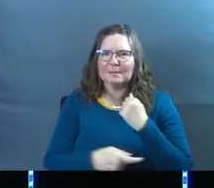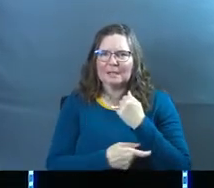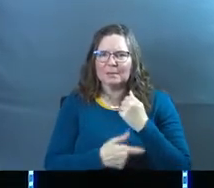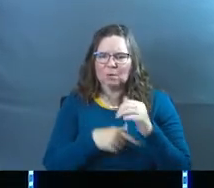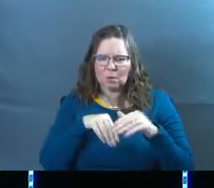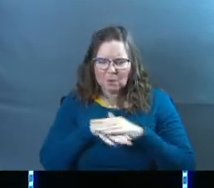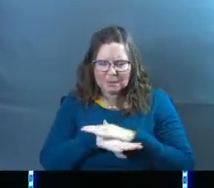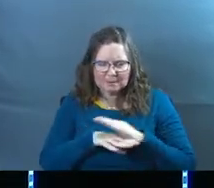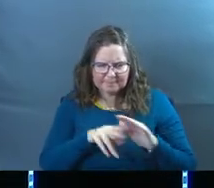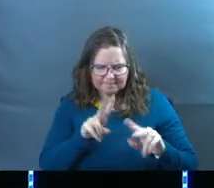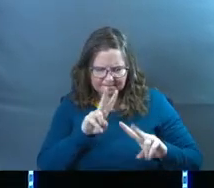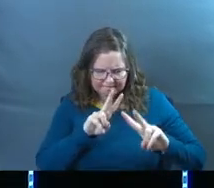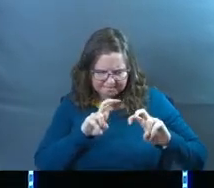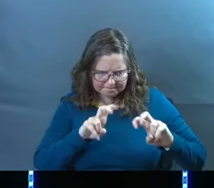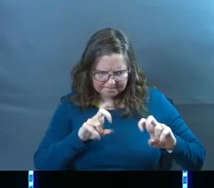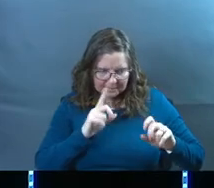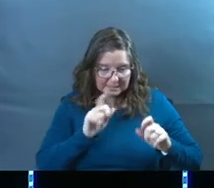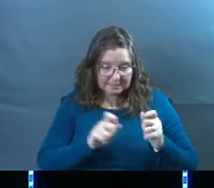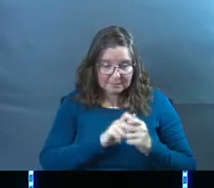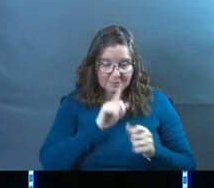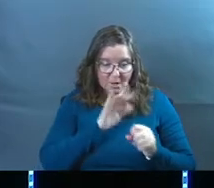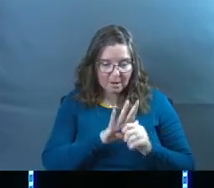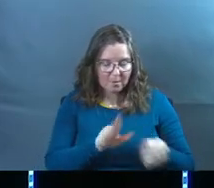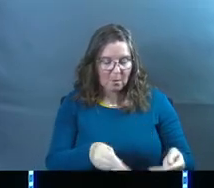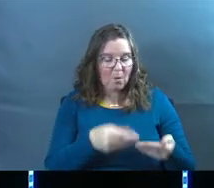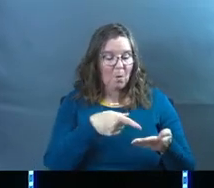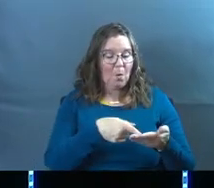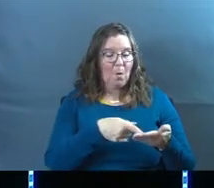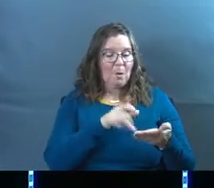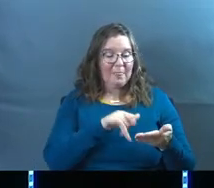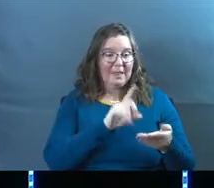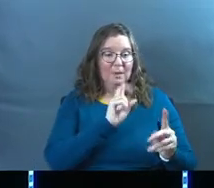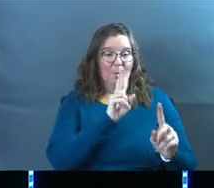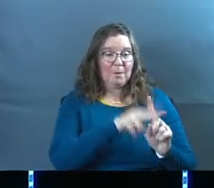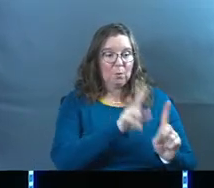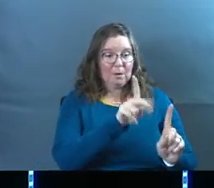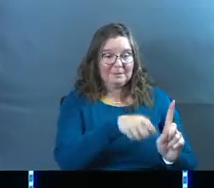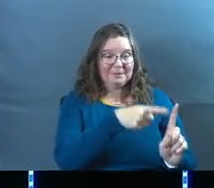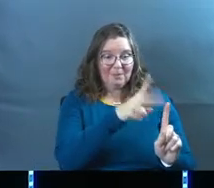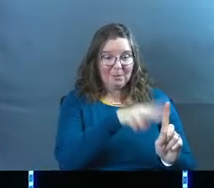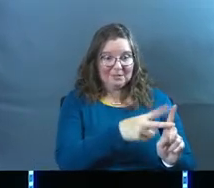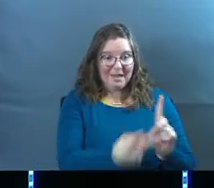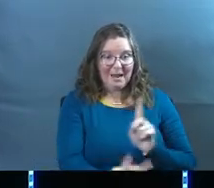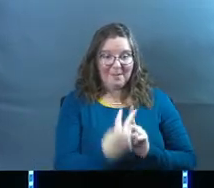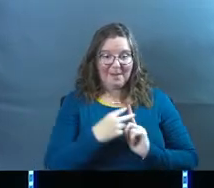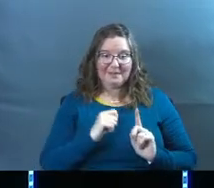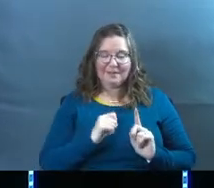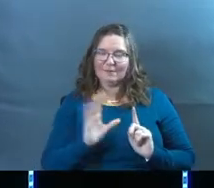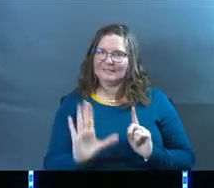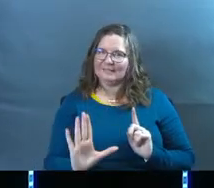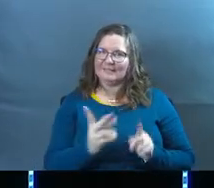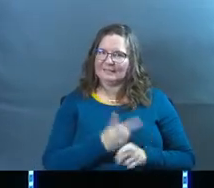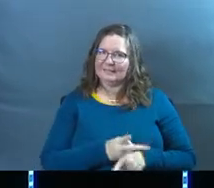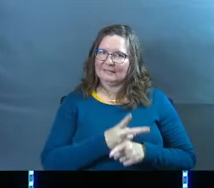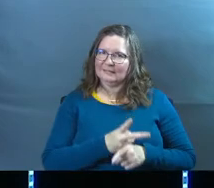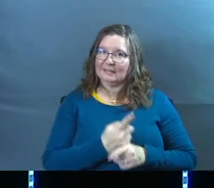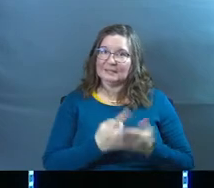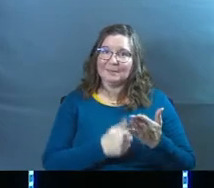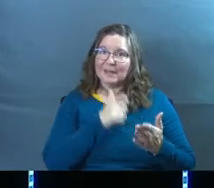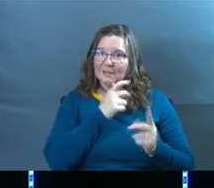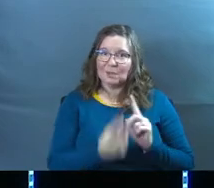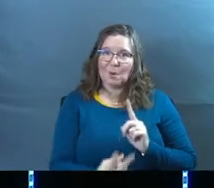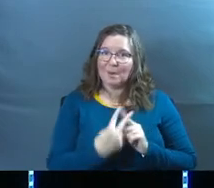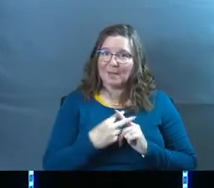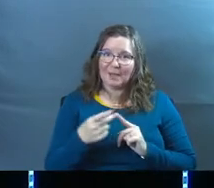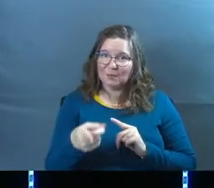to go into the scripture again and look at certain promises that were made to somebody else and apply them to yourself. Be careful with that. Sometimes they don't